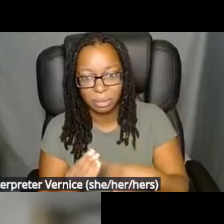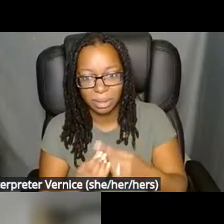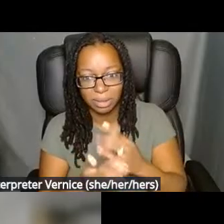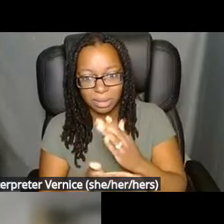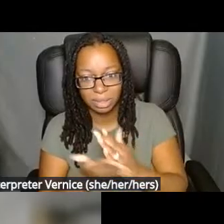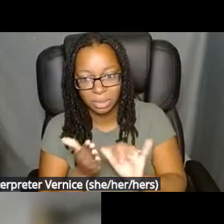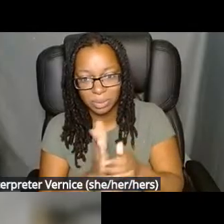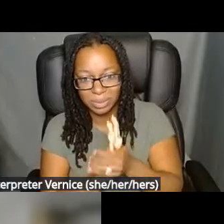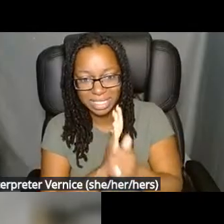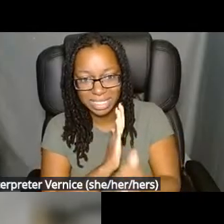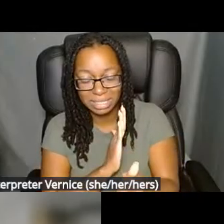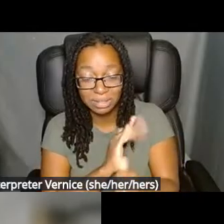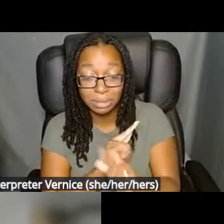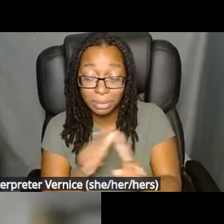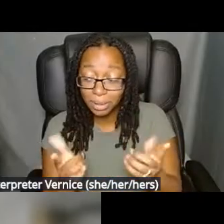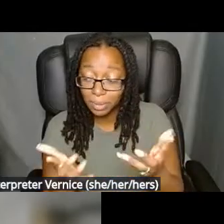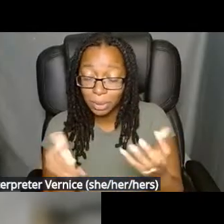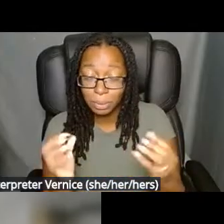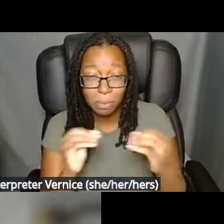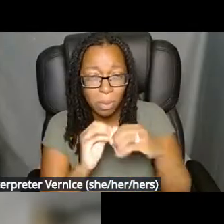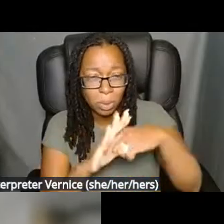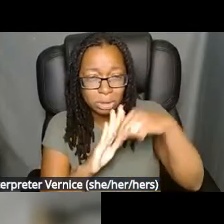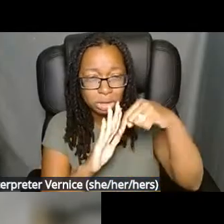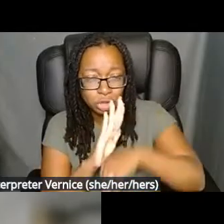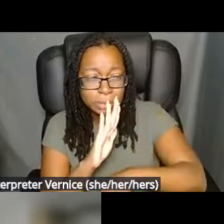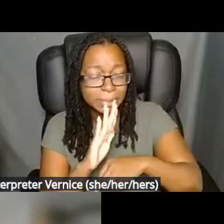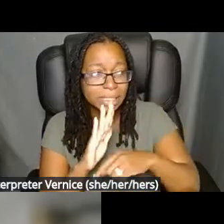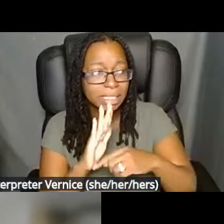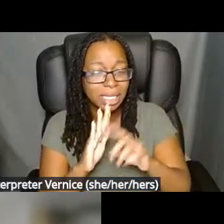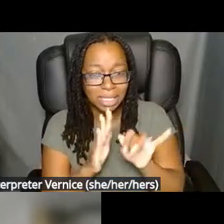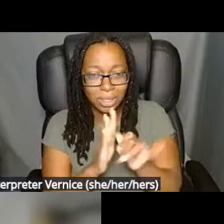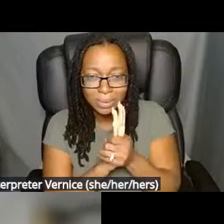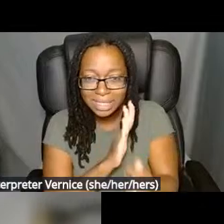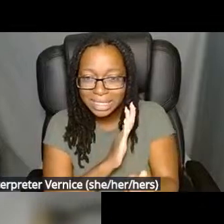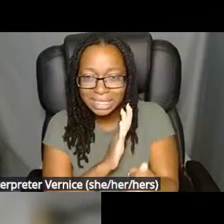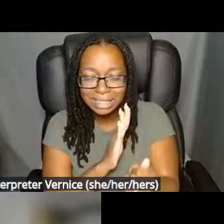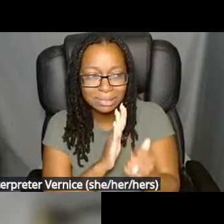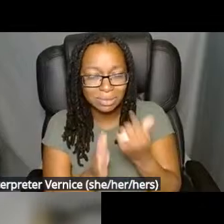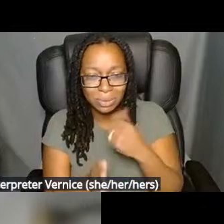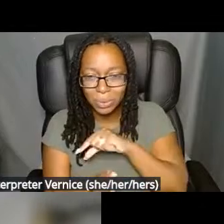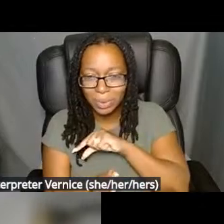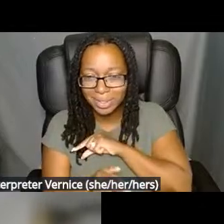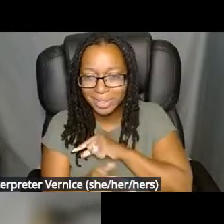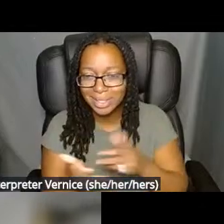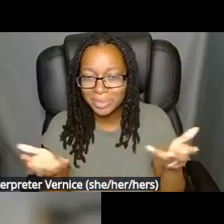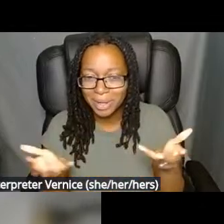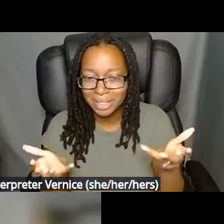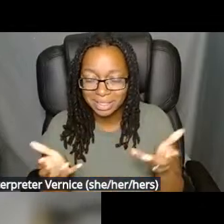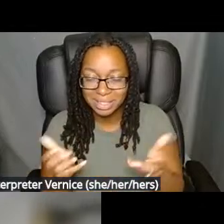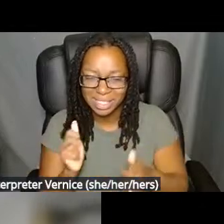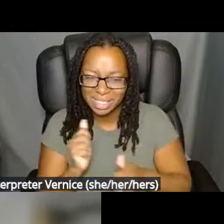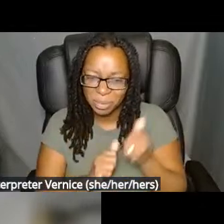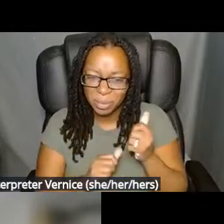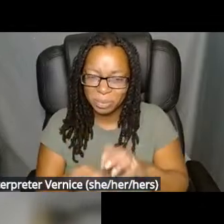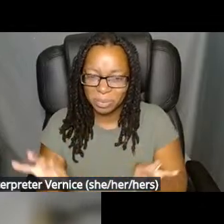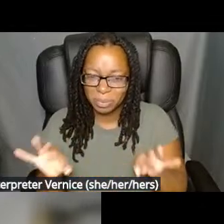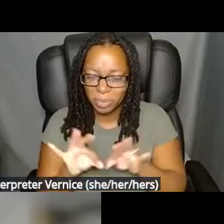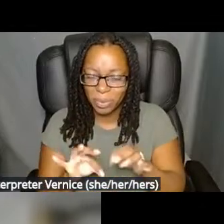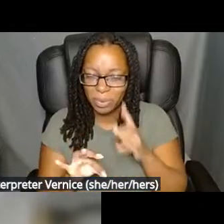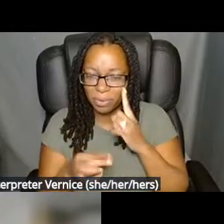love to go a little bit deeper into like, what are those skills or qualities that have been the most important for